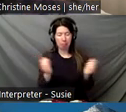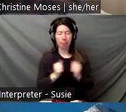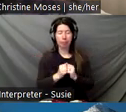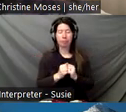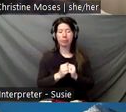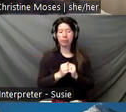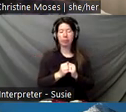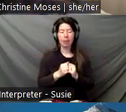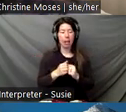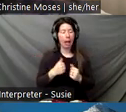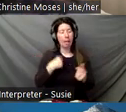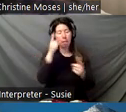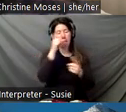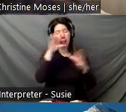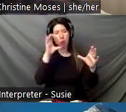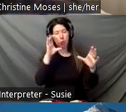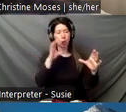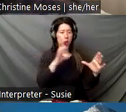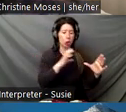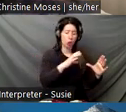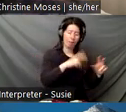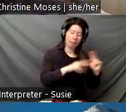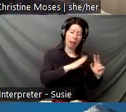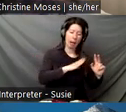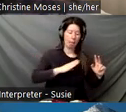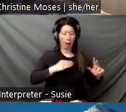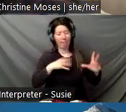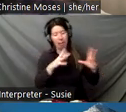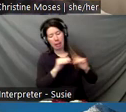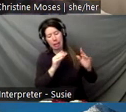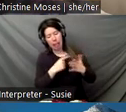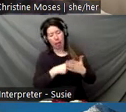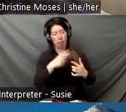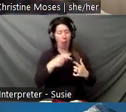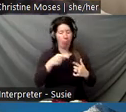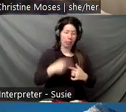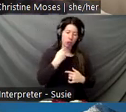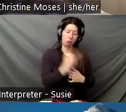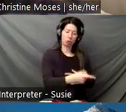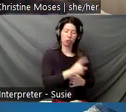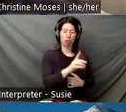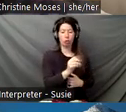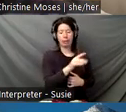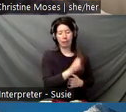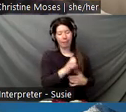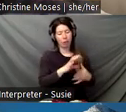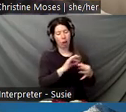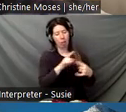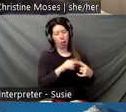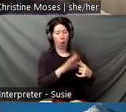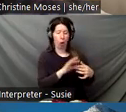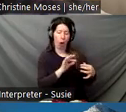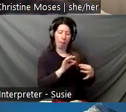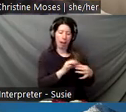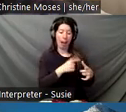have a meeting of the Oversight Board and they talk about this directive and they talk about how, what comment they'd like to make, and then say,